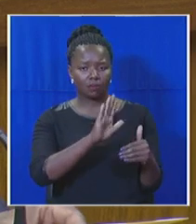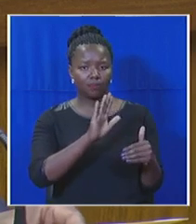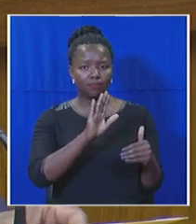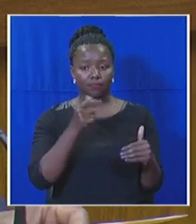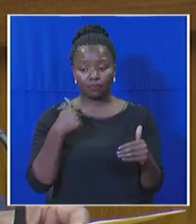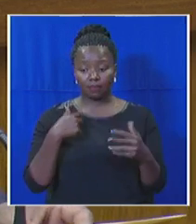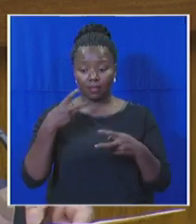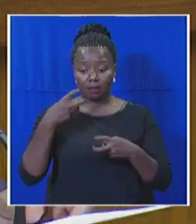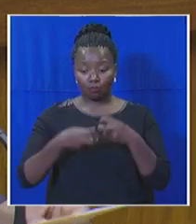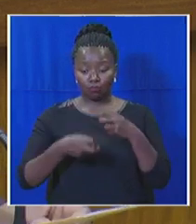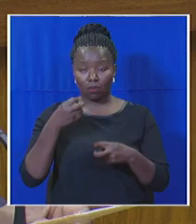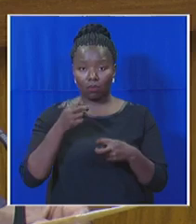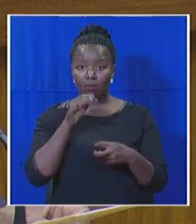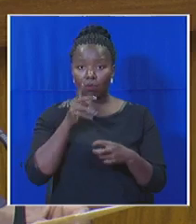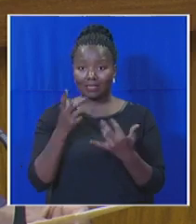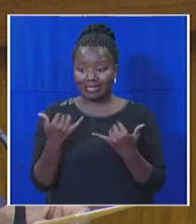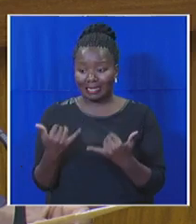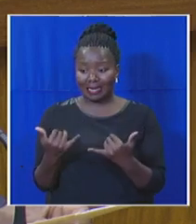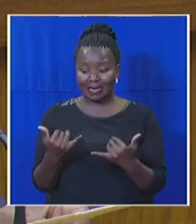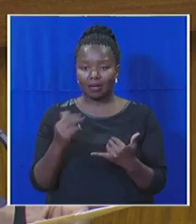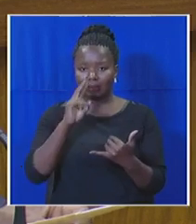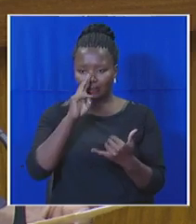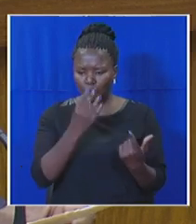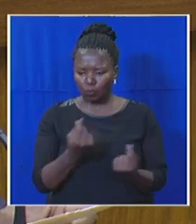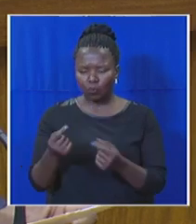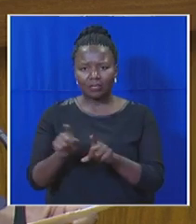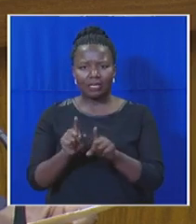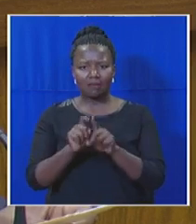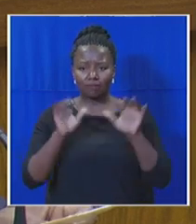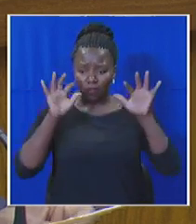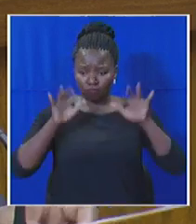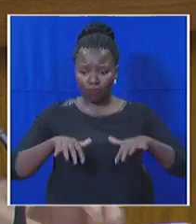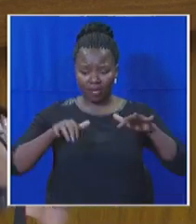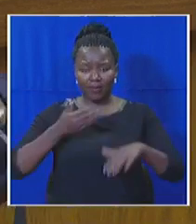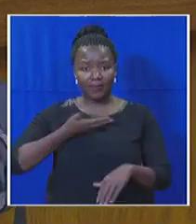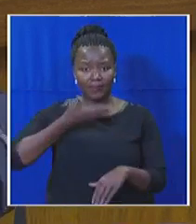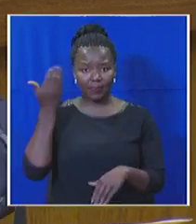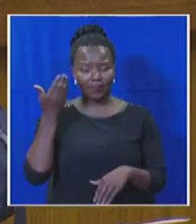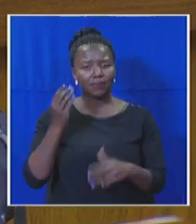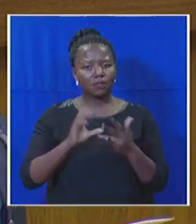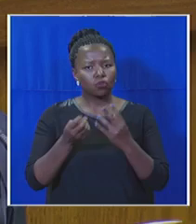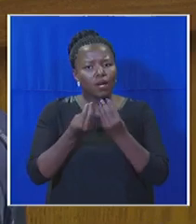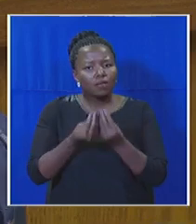water scarcity and drought conditions in the country.